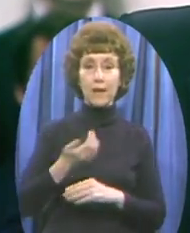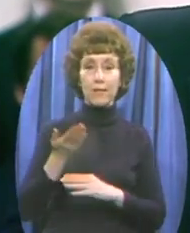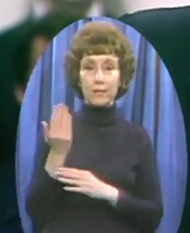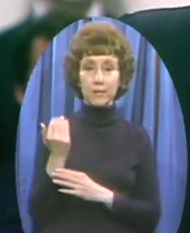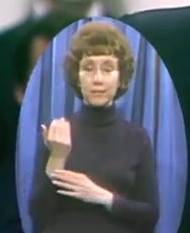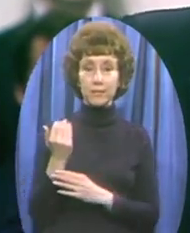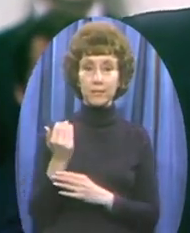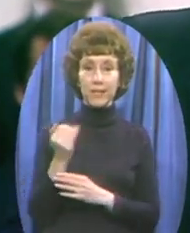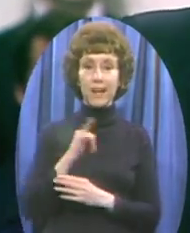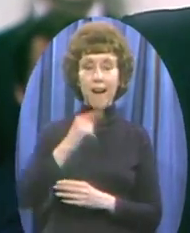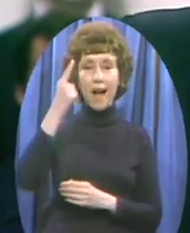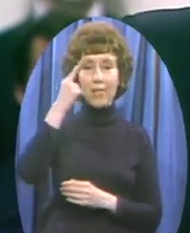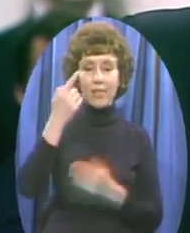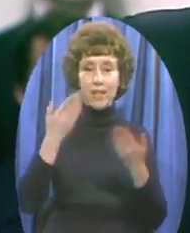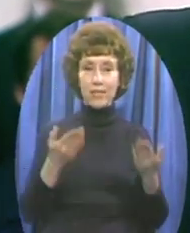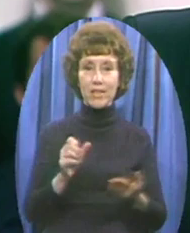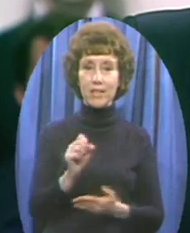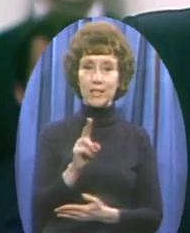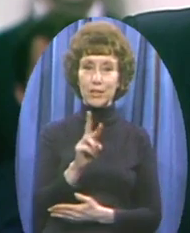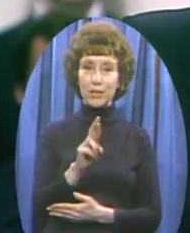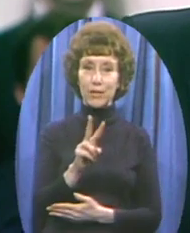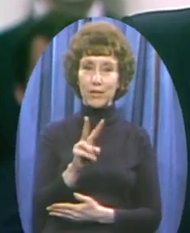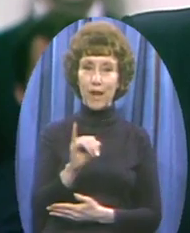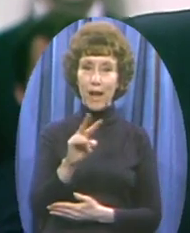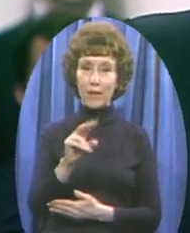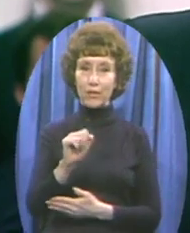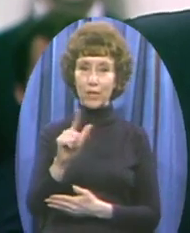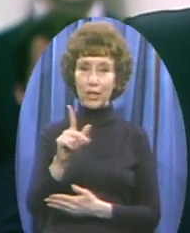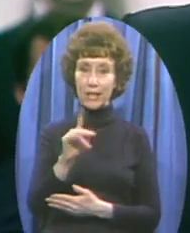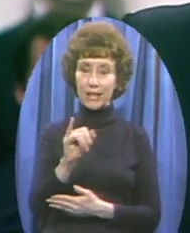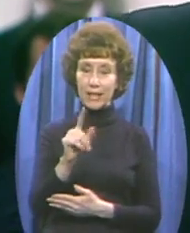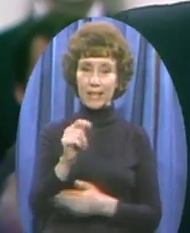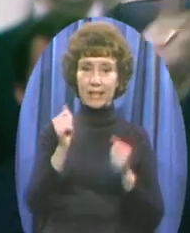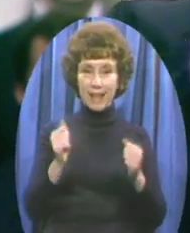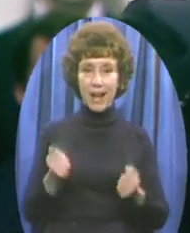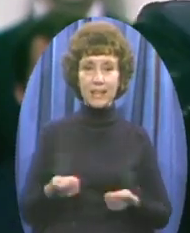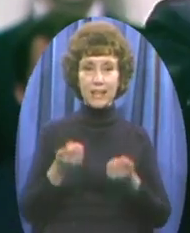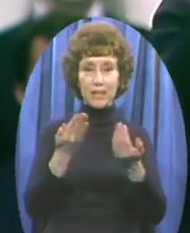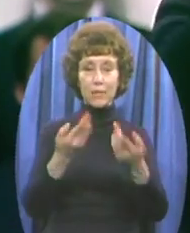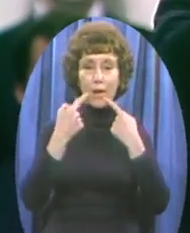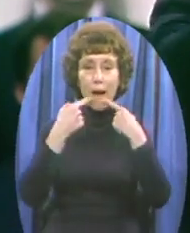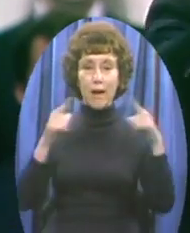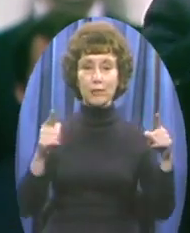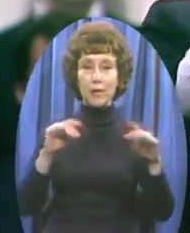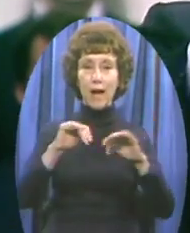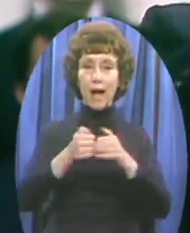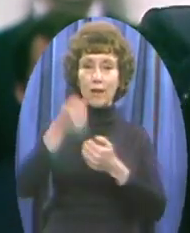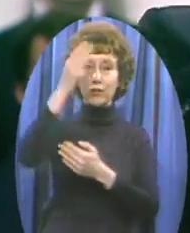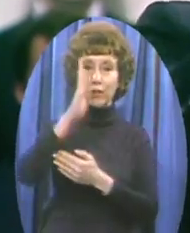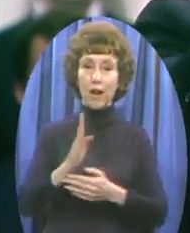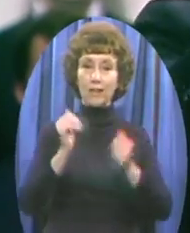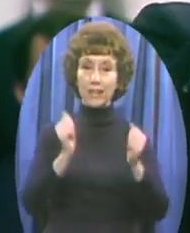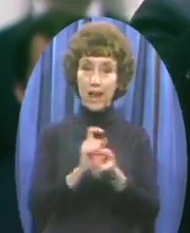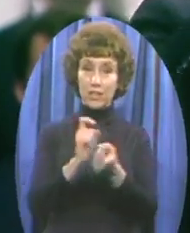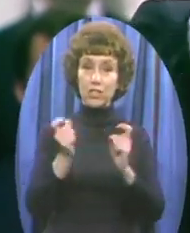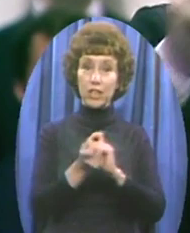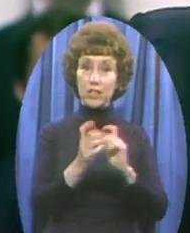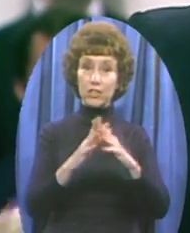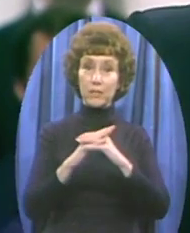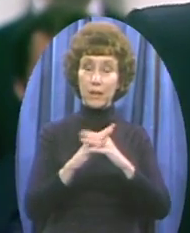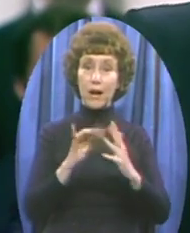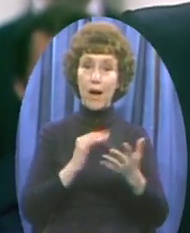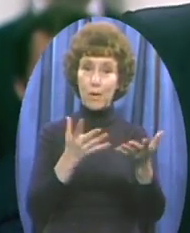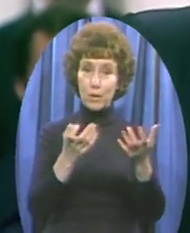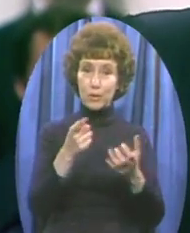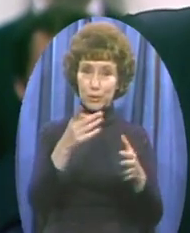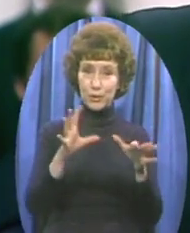can give you the answer to how God can turn this nation around. And I want you to be one of 1 million. One of 1 million. I want